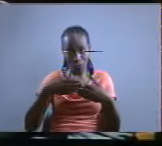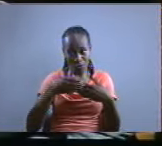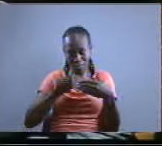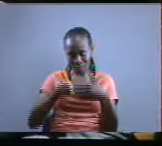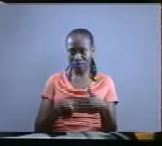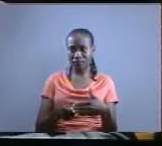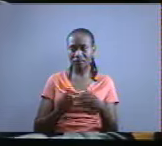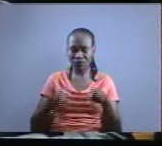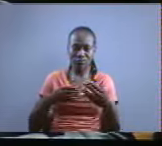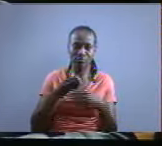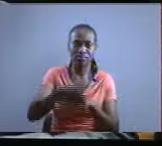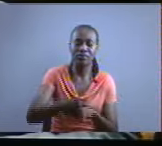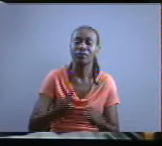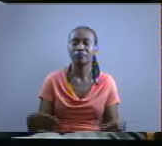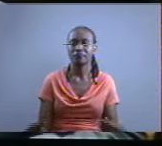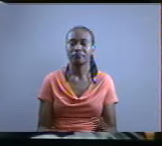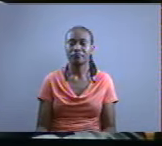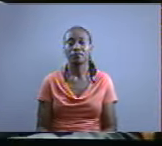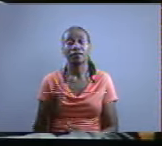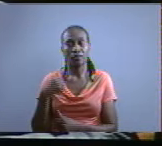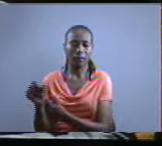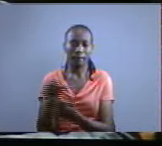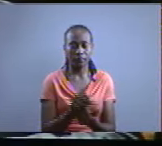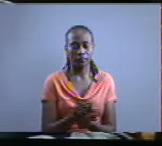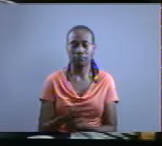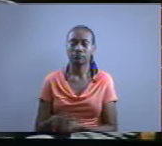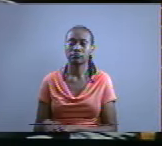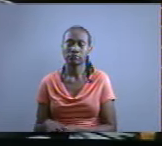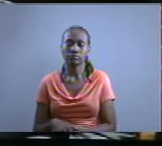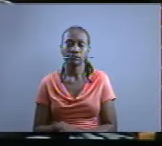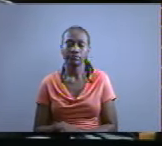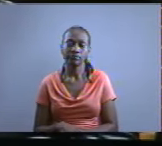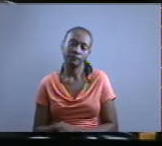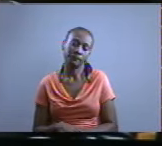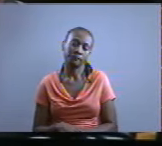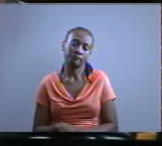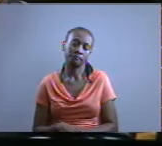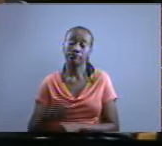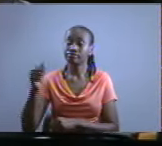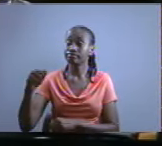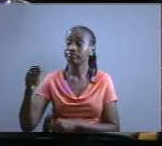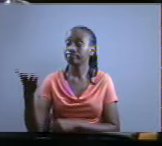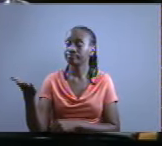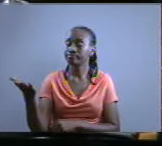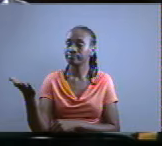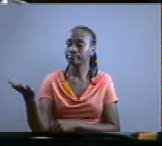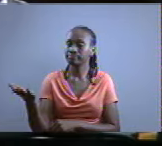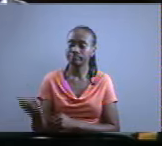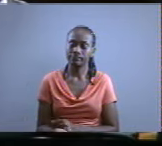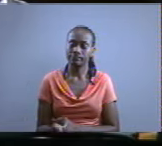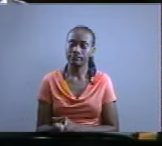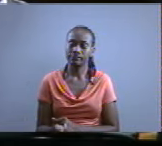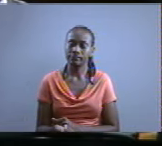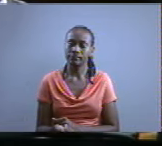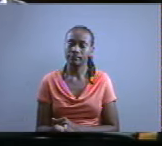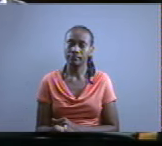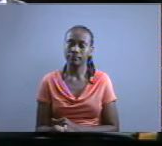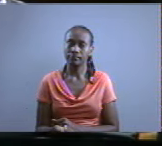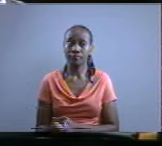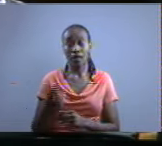with the ruling on this issue. Honorable Speaker, Yes, sir. can I just put